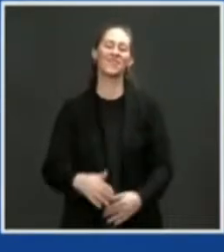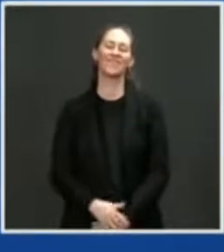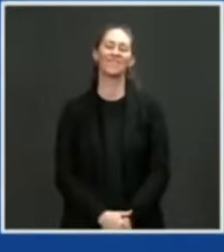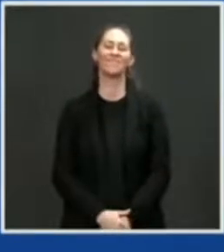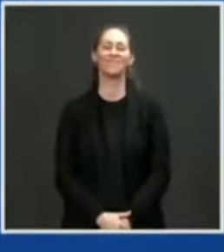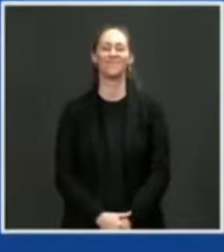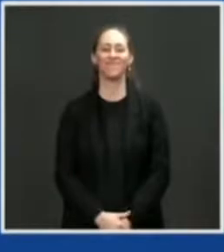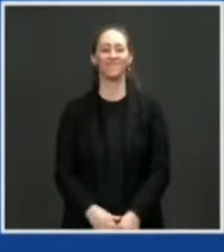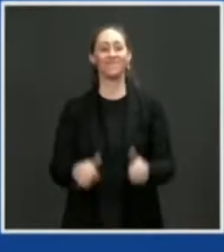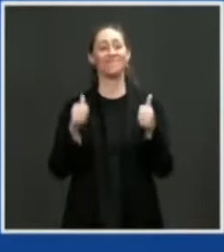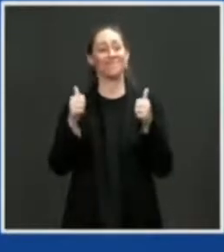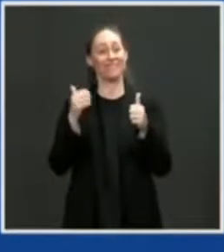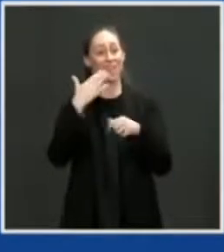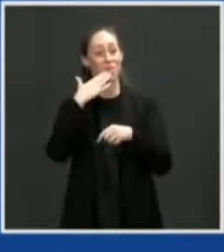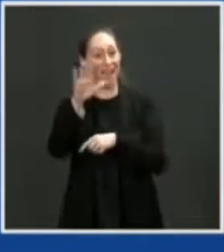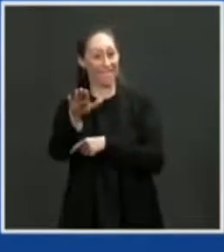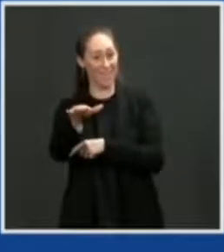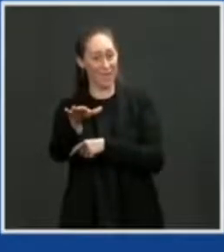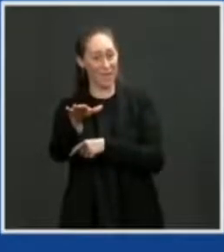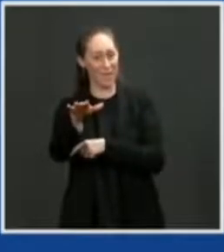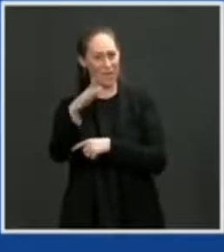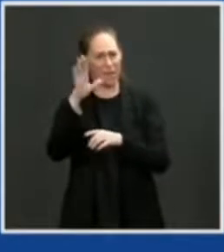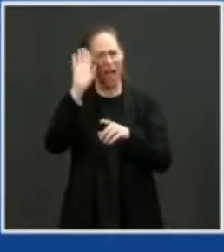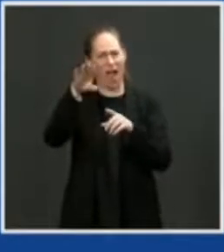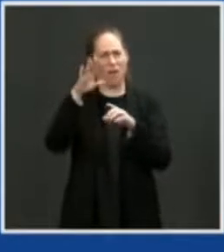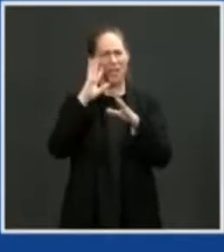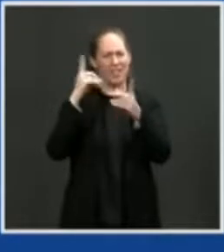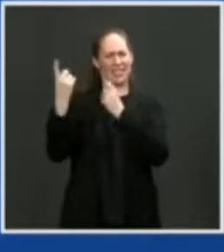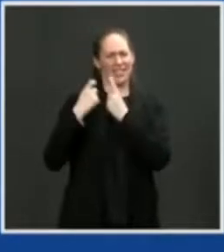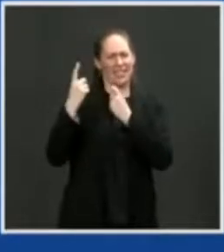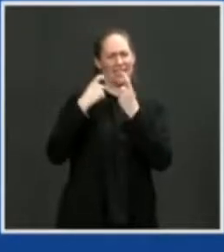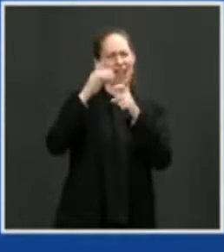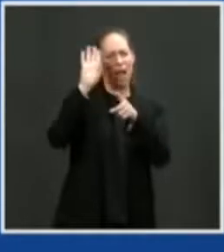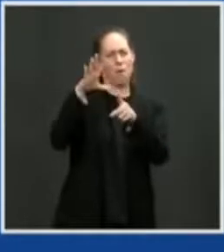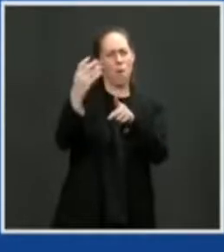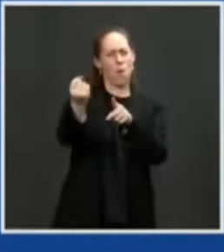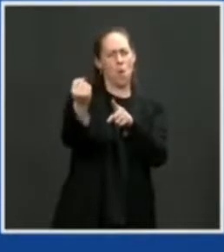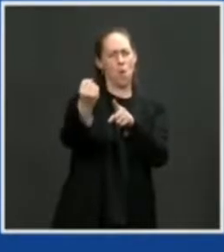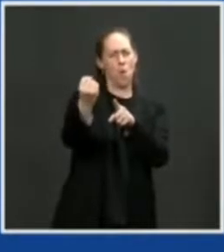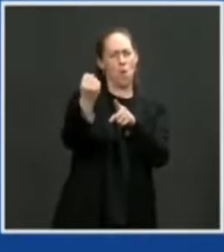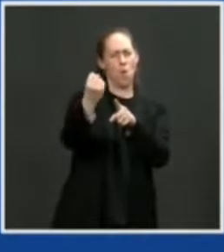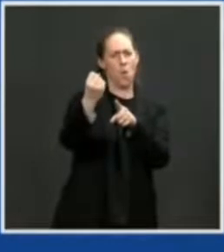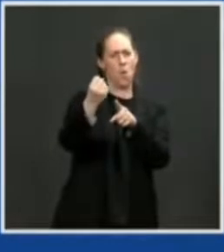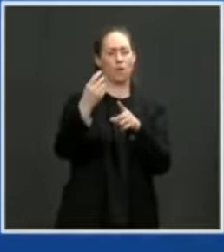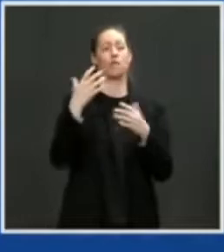take questions, I want to give you a progress report. I'm doing awesome.